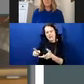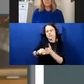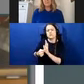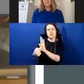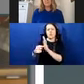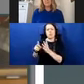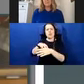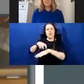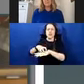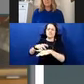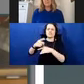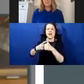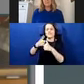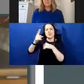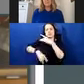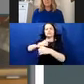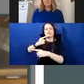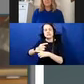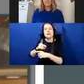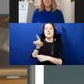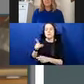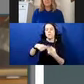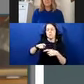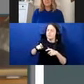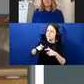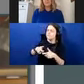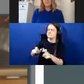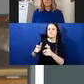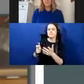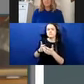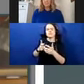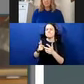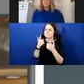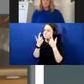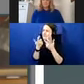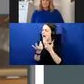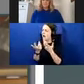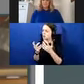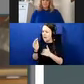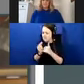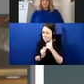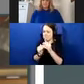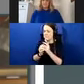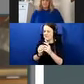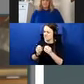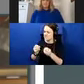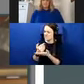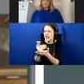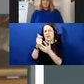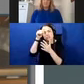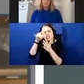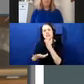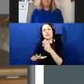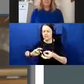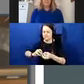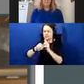to deliver events in a way that builds that shared understanding of our collective history in order to move forward together